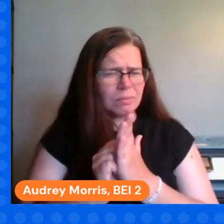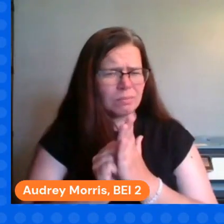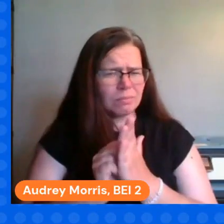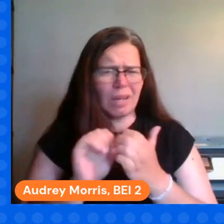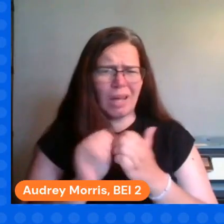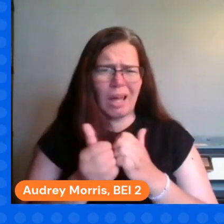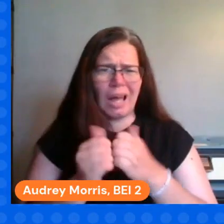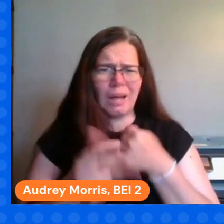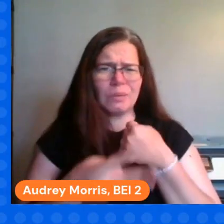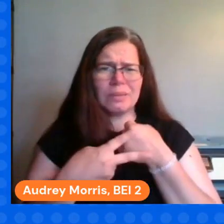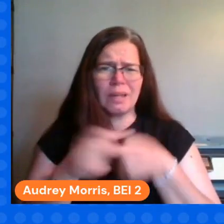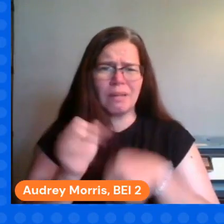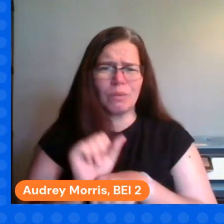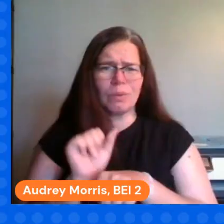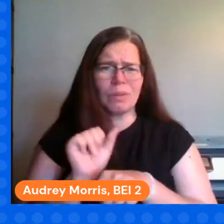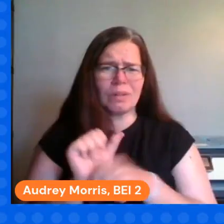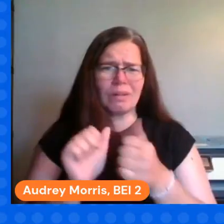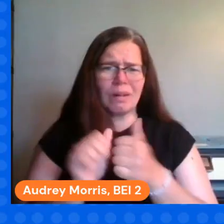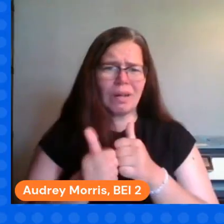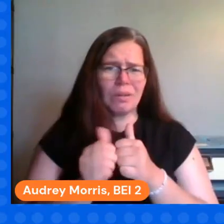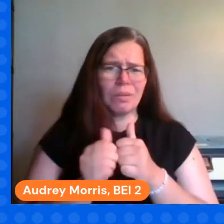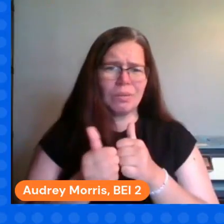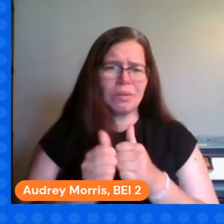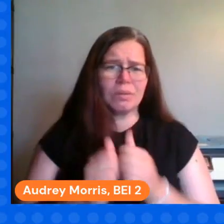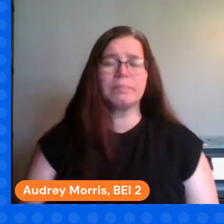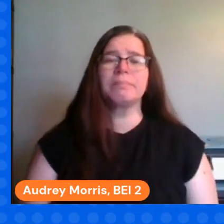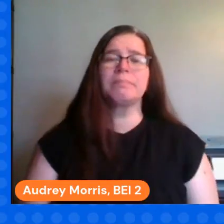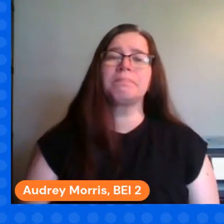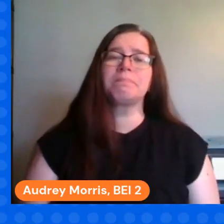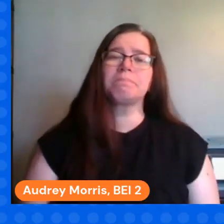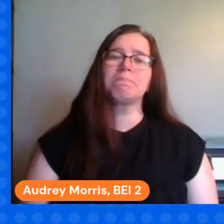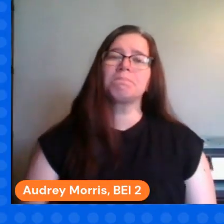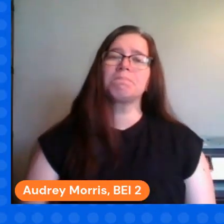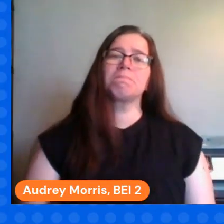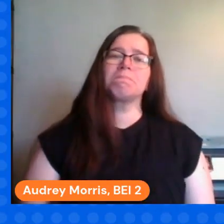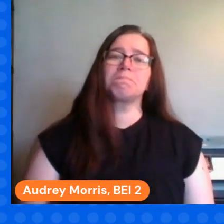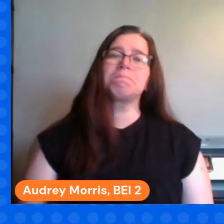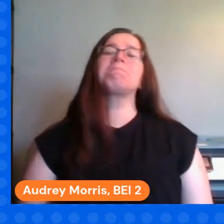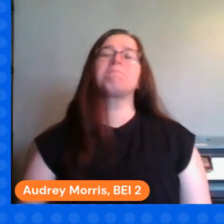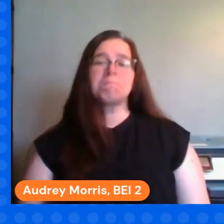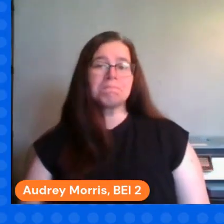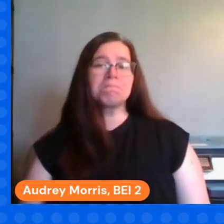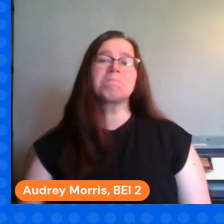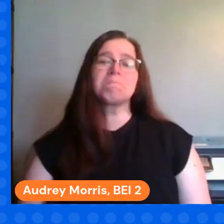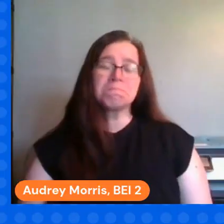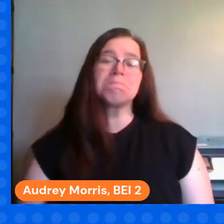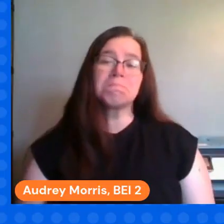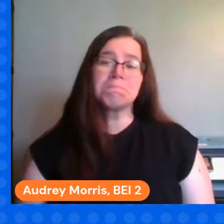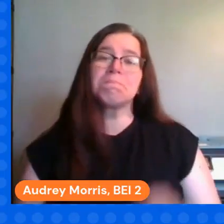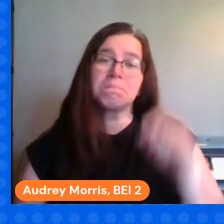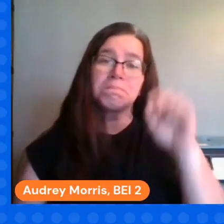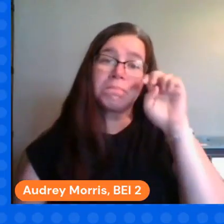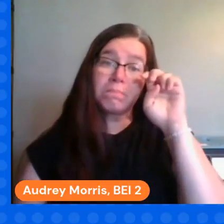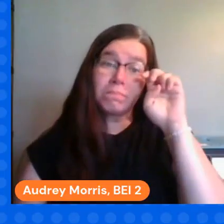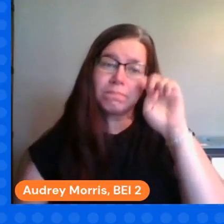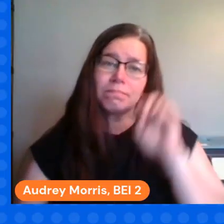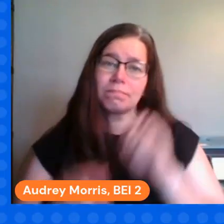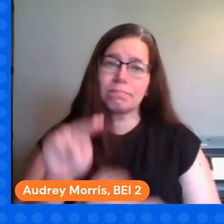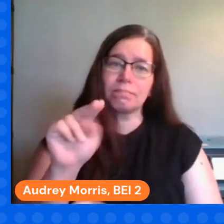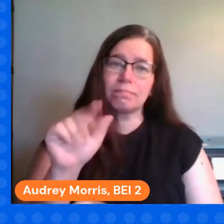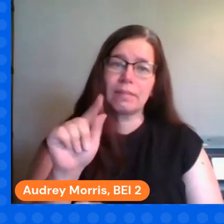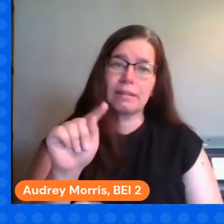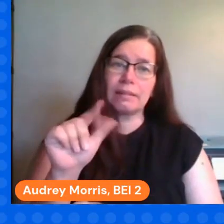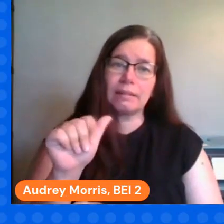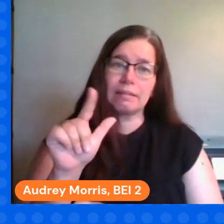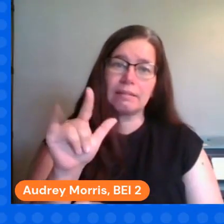project? How can they save and share? Natalie, do you want to go for this one? Or Teo,